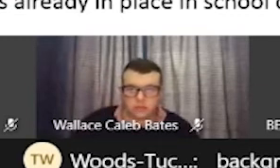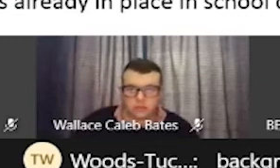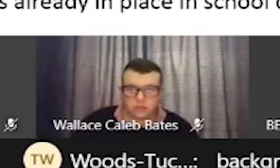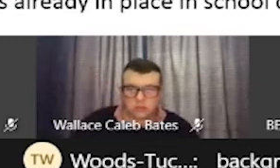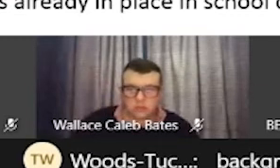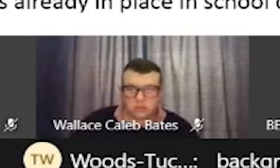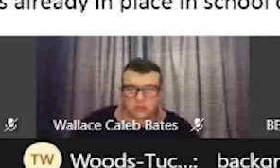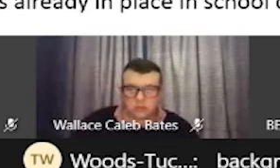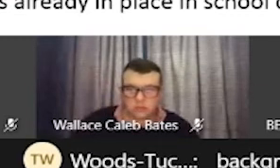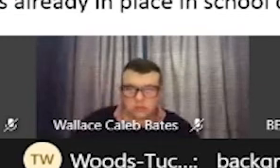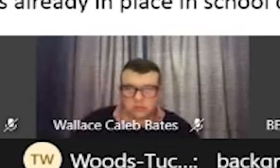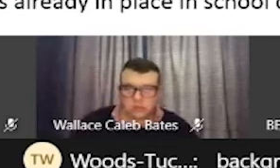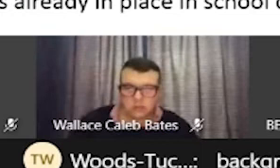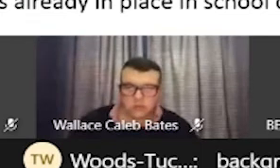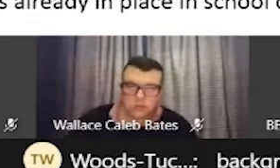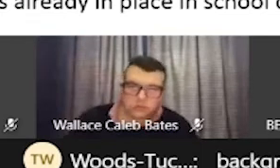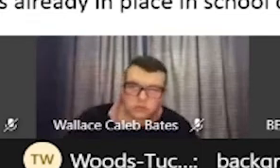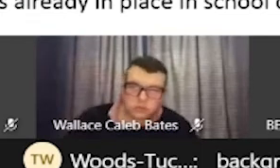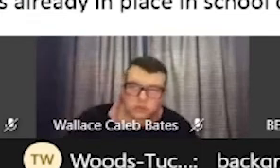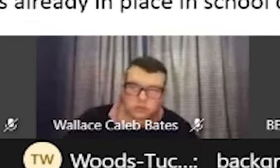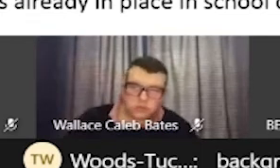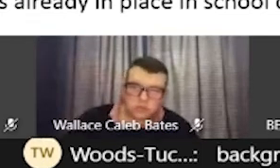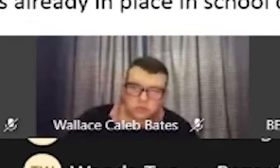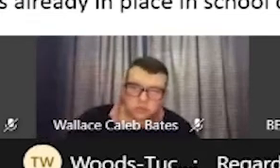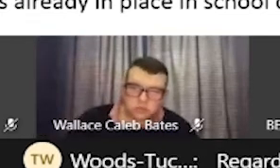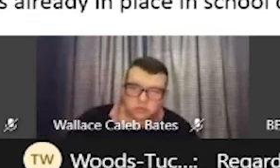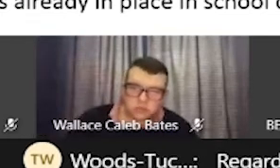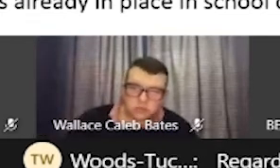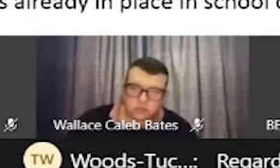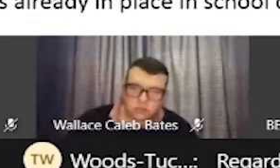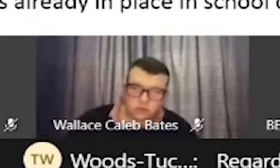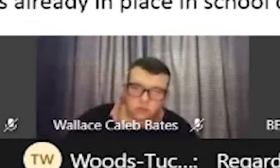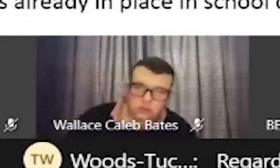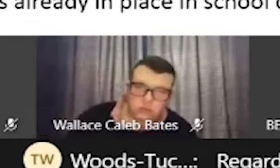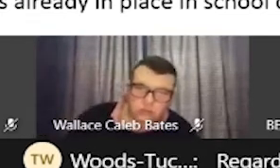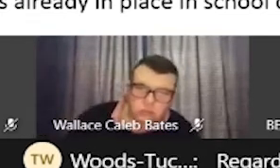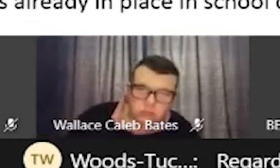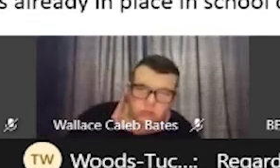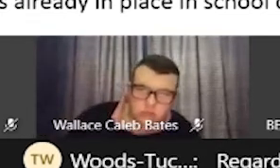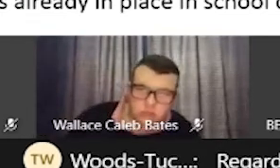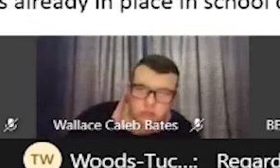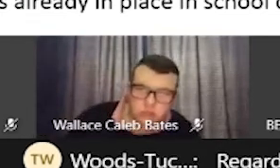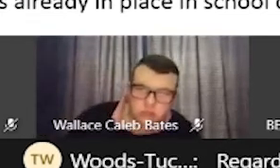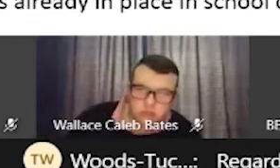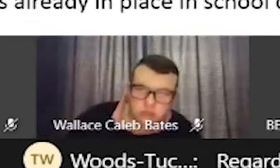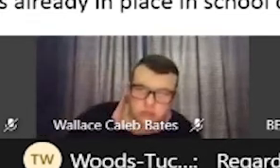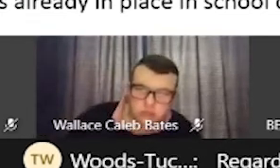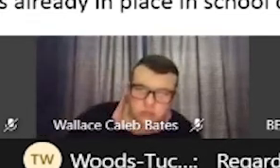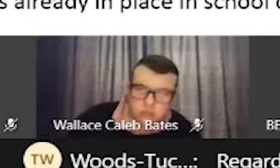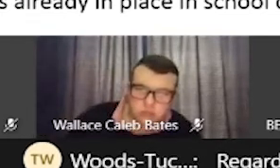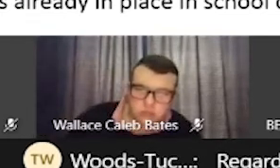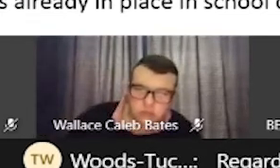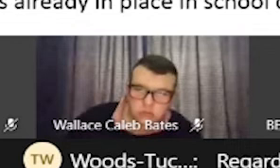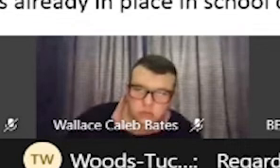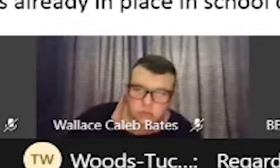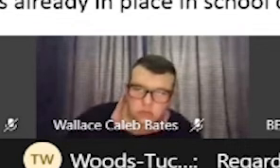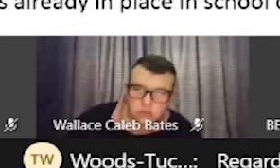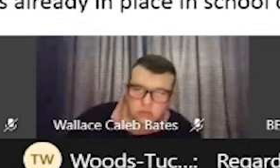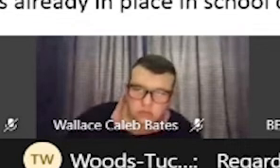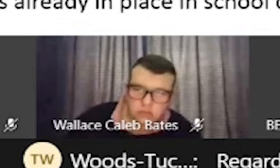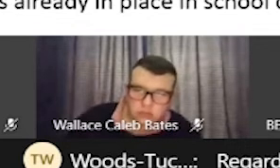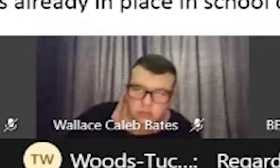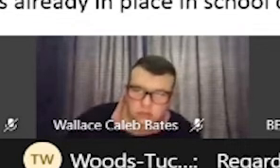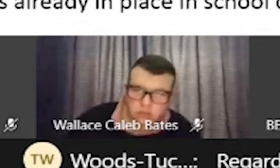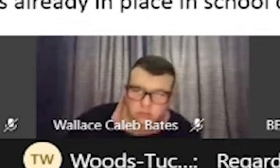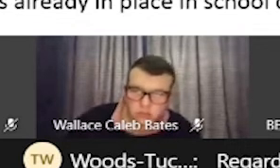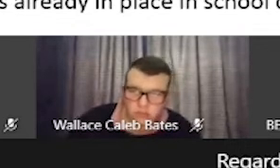students identified with. We want to look at every aspect of the student body. And we